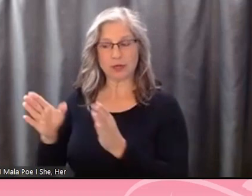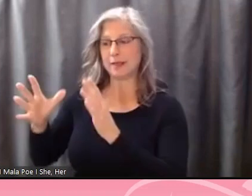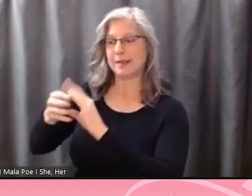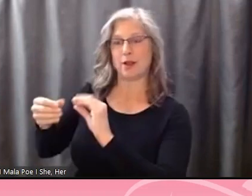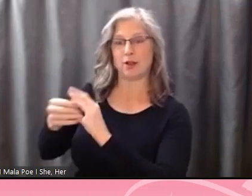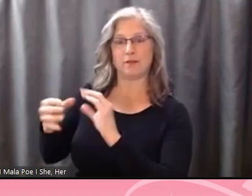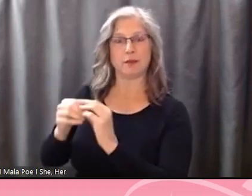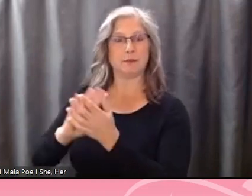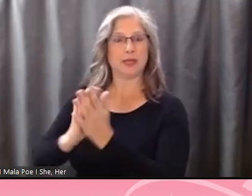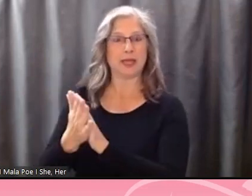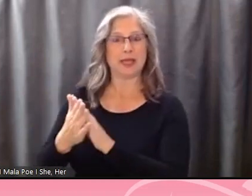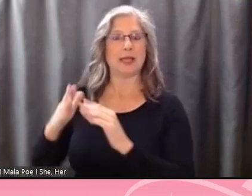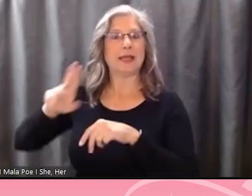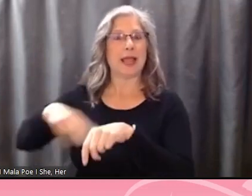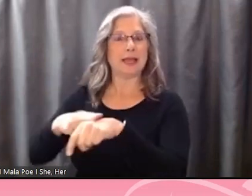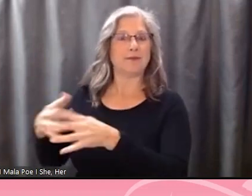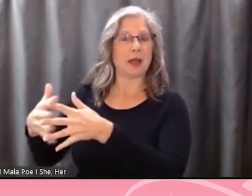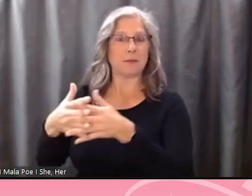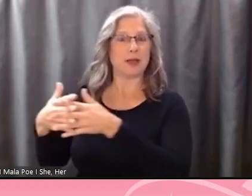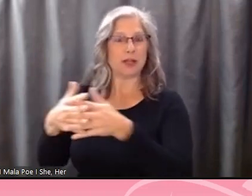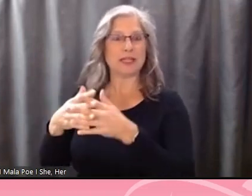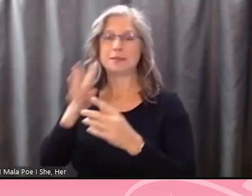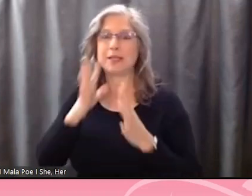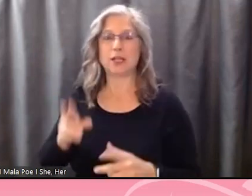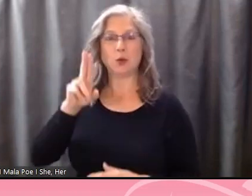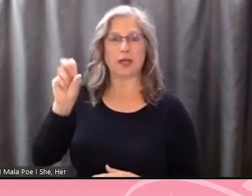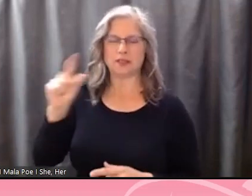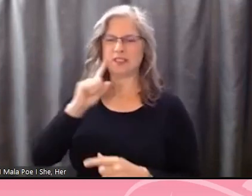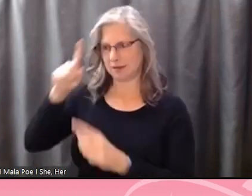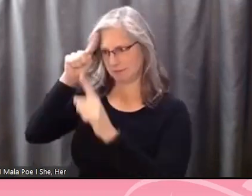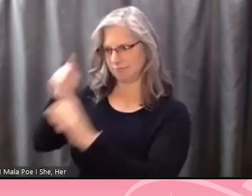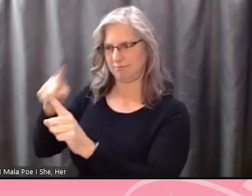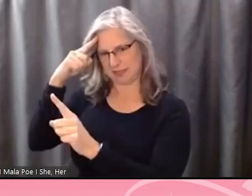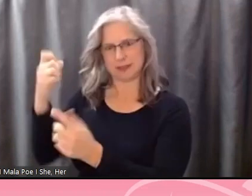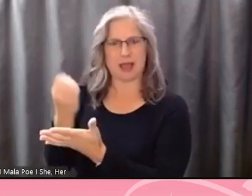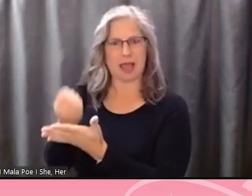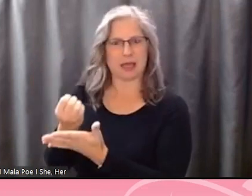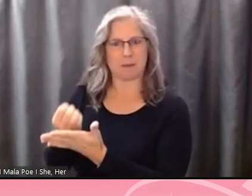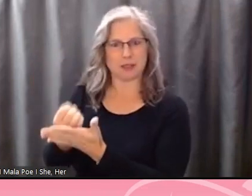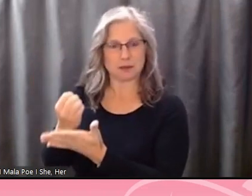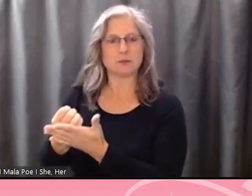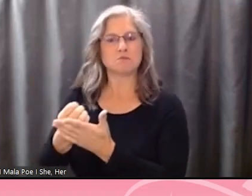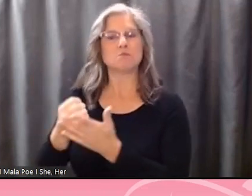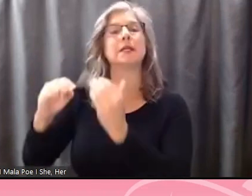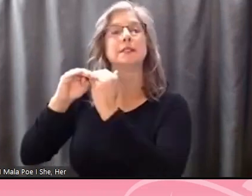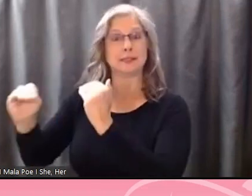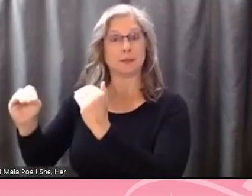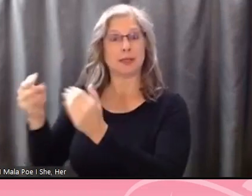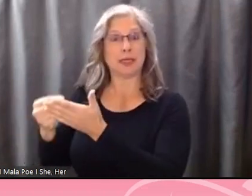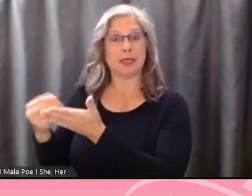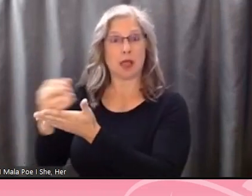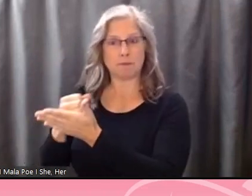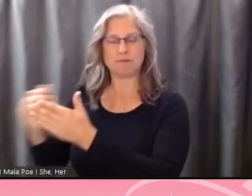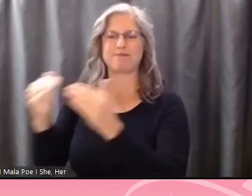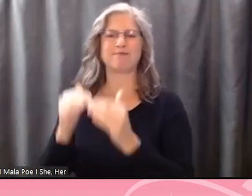a Native American English speaker in the United States is indebted to economics, a stable income, a